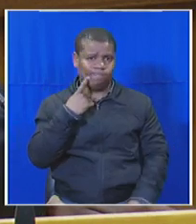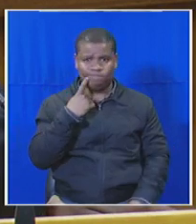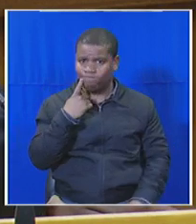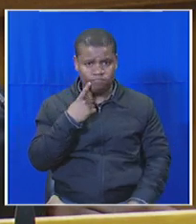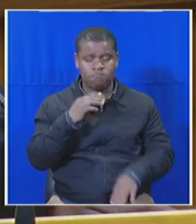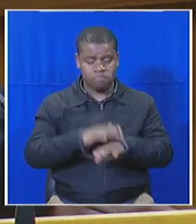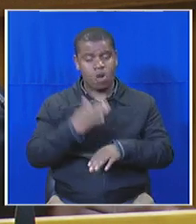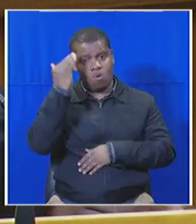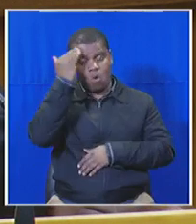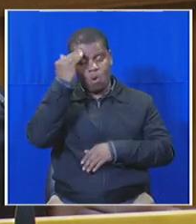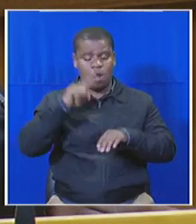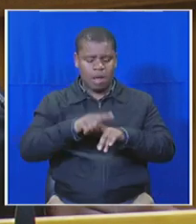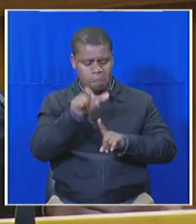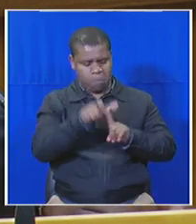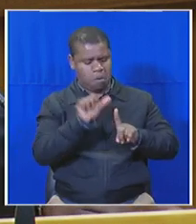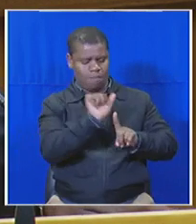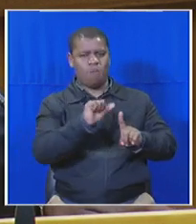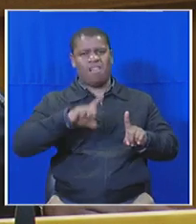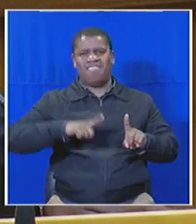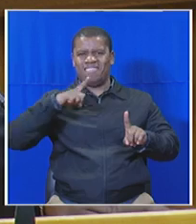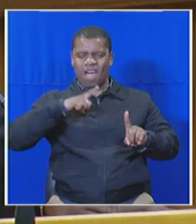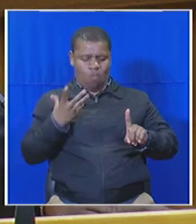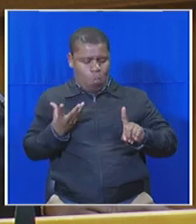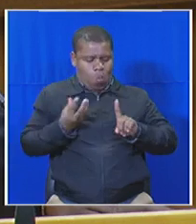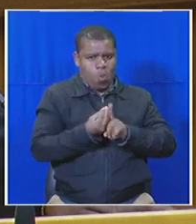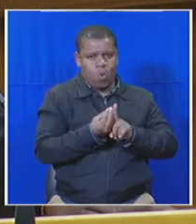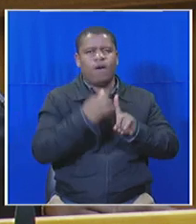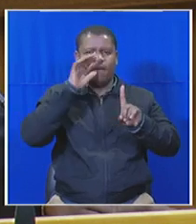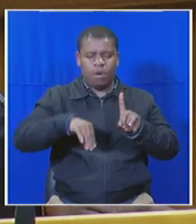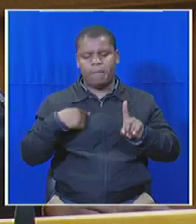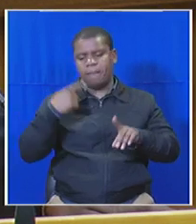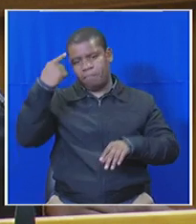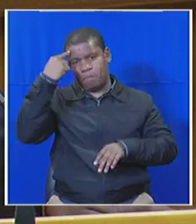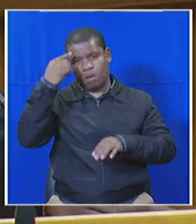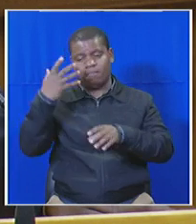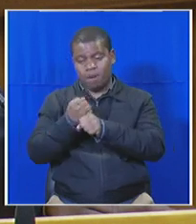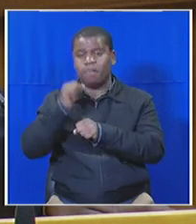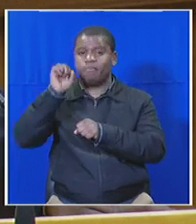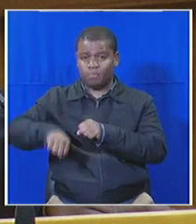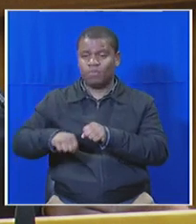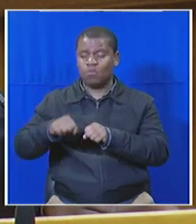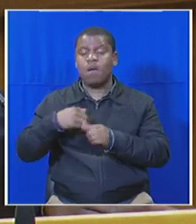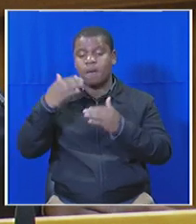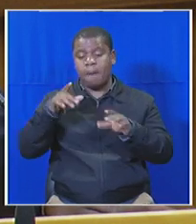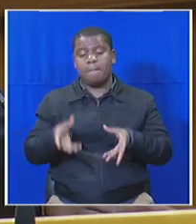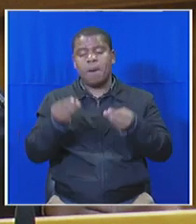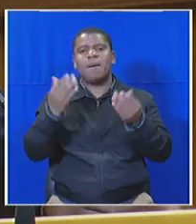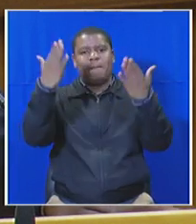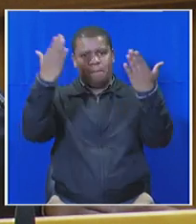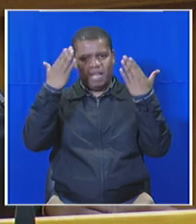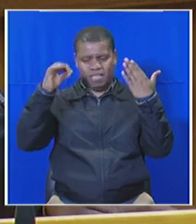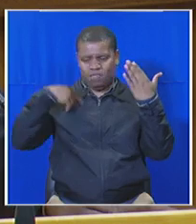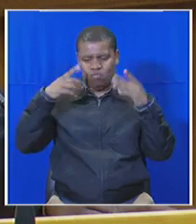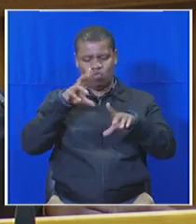been able to be part of his life must make you realize that you were blessed to have been able